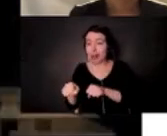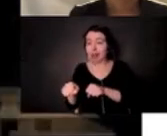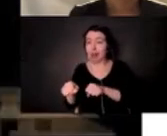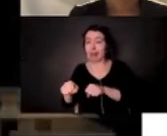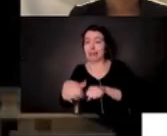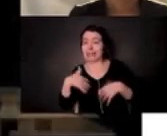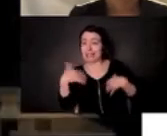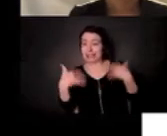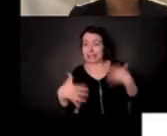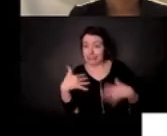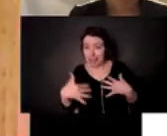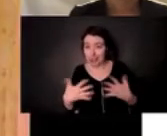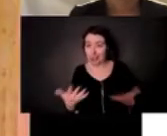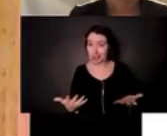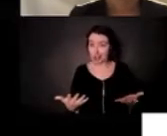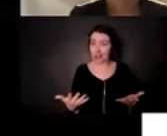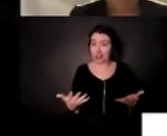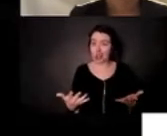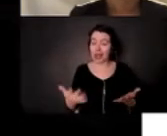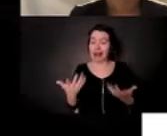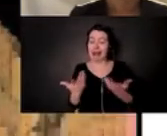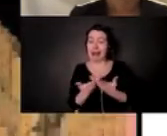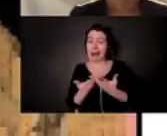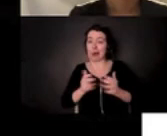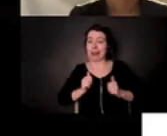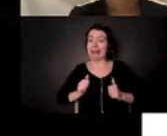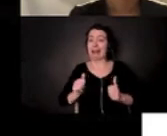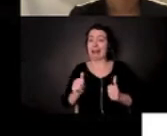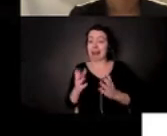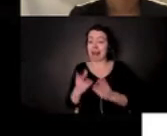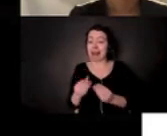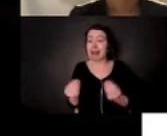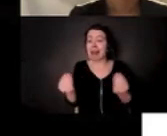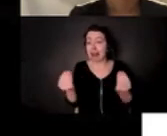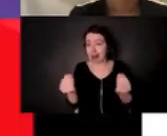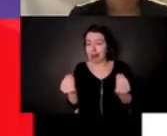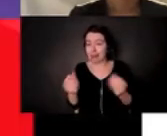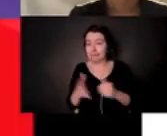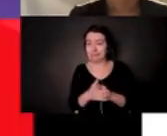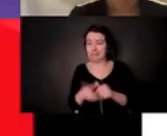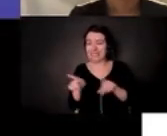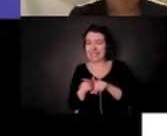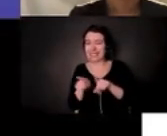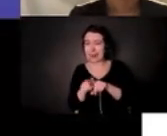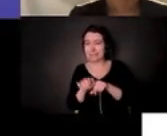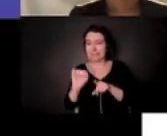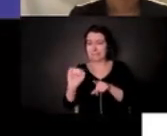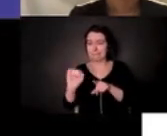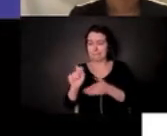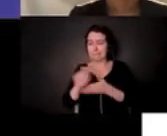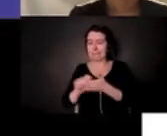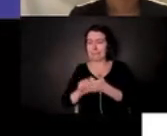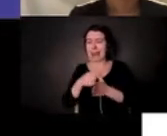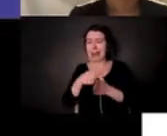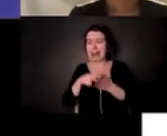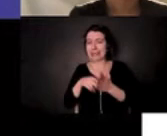Atiyeh's proposition. And I think it's the same with Dhallu's work as well. So